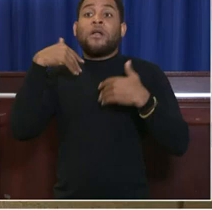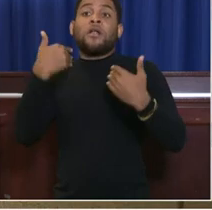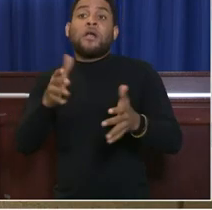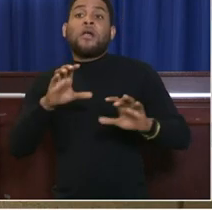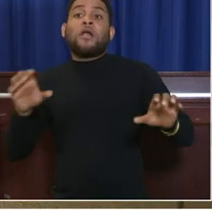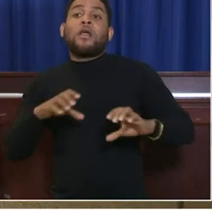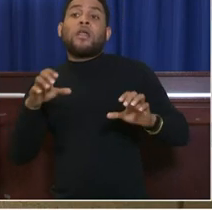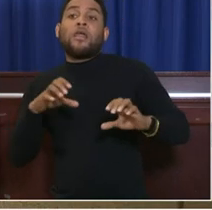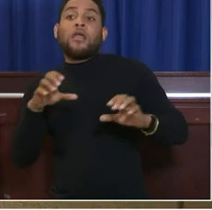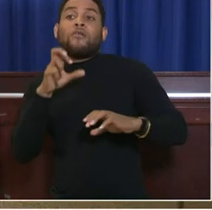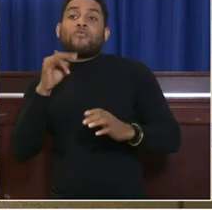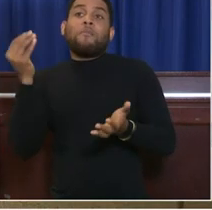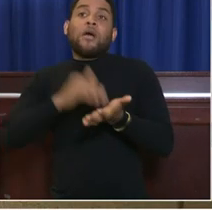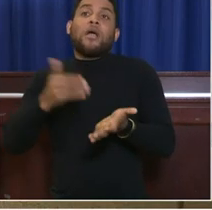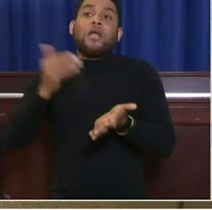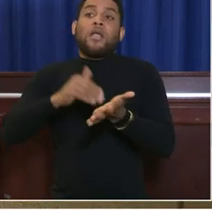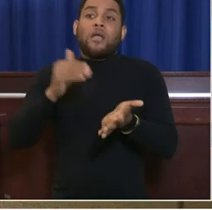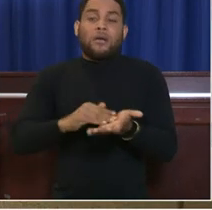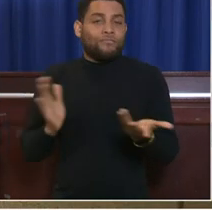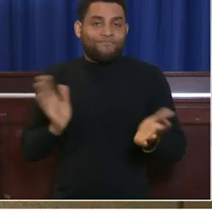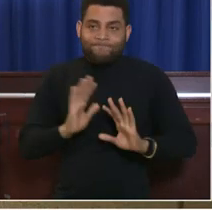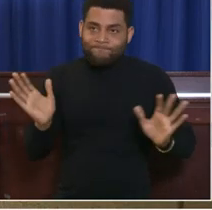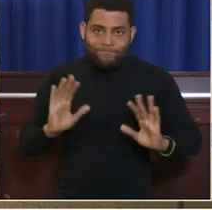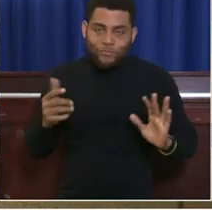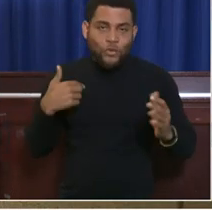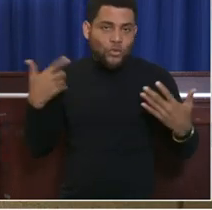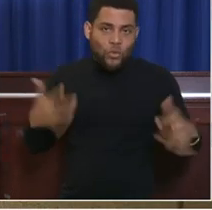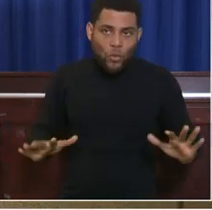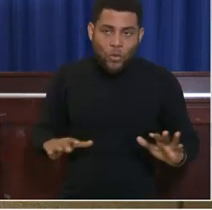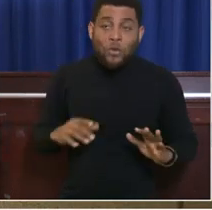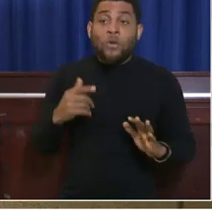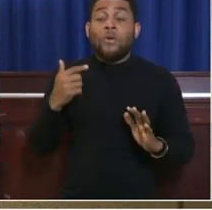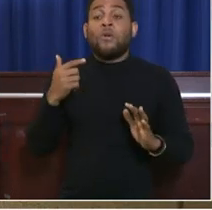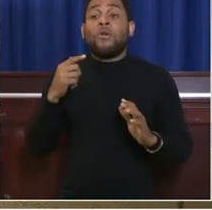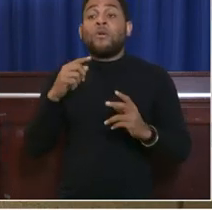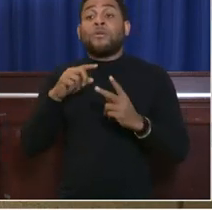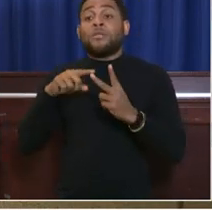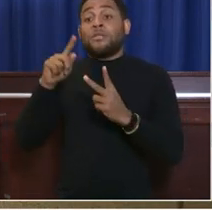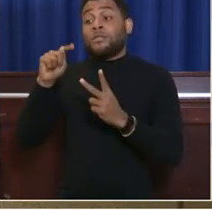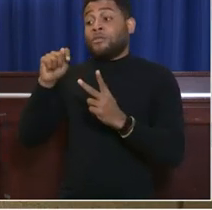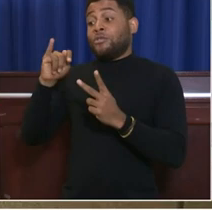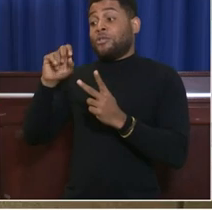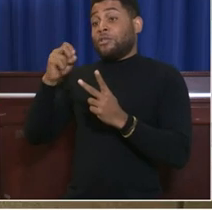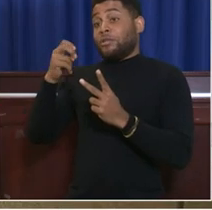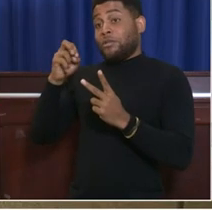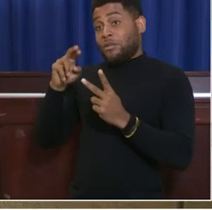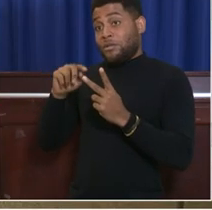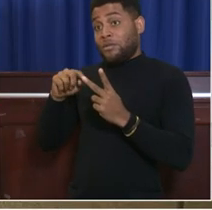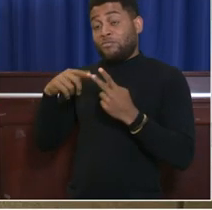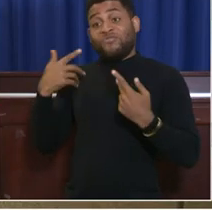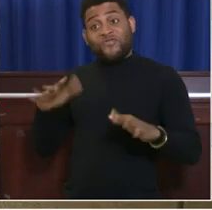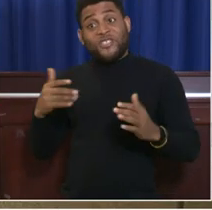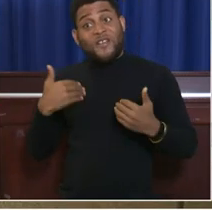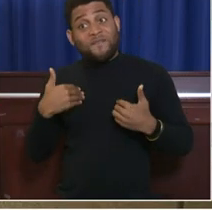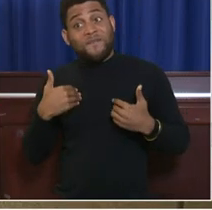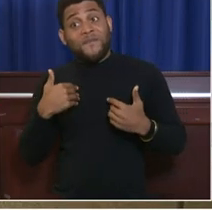Mr. Tishner's group, they've already been convicted of a crime, but they're out on probation. They still have